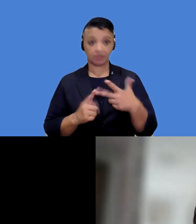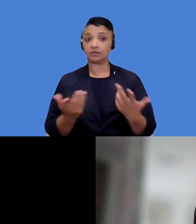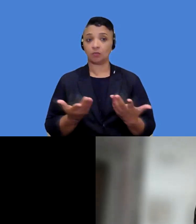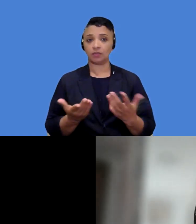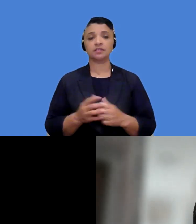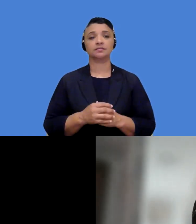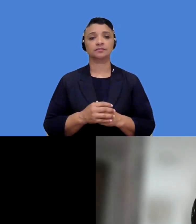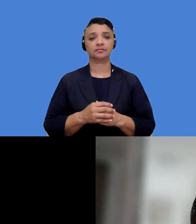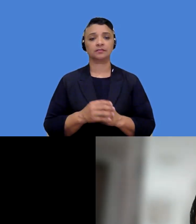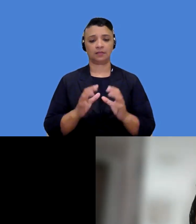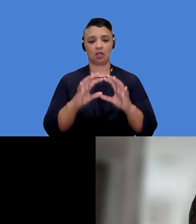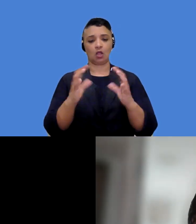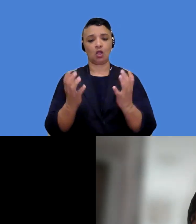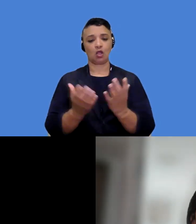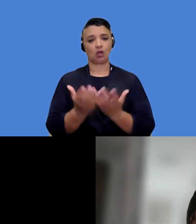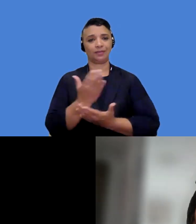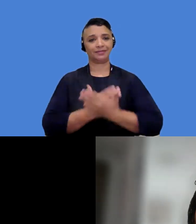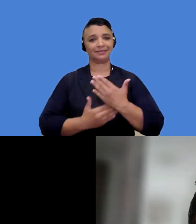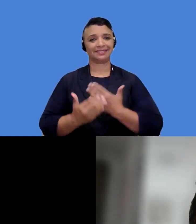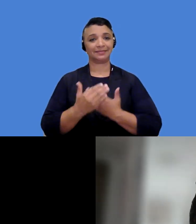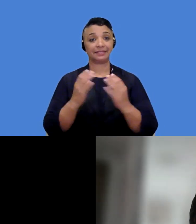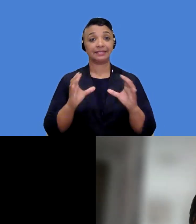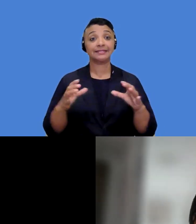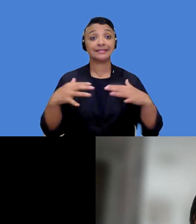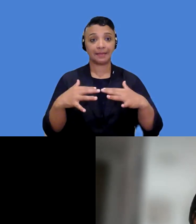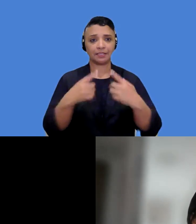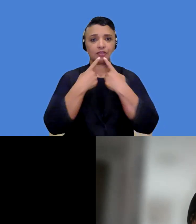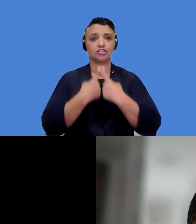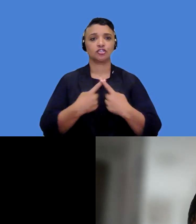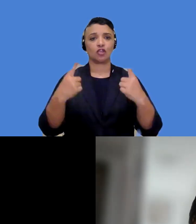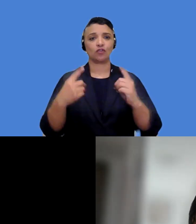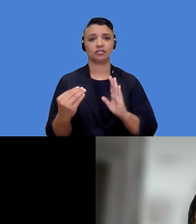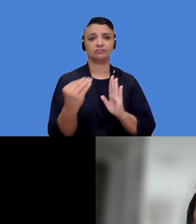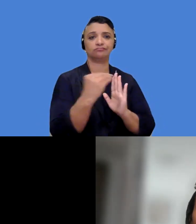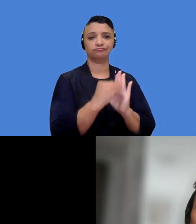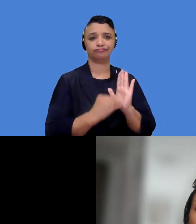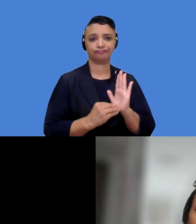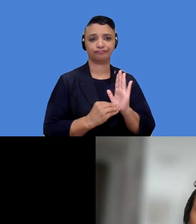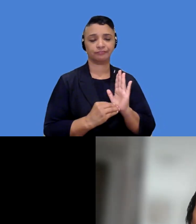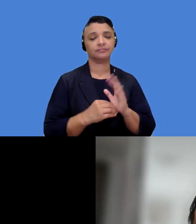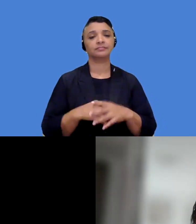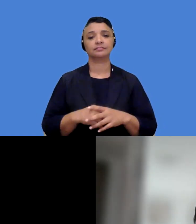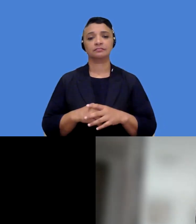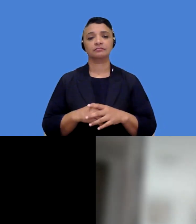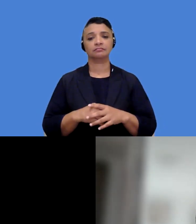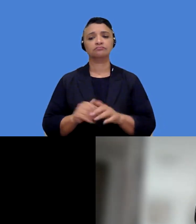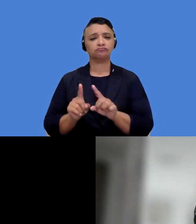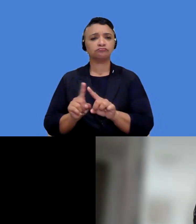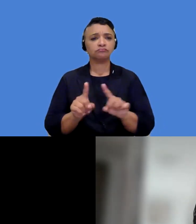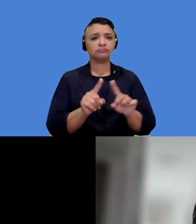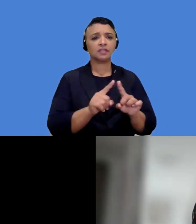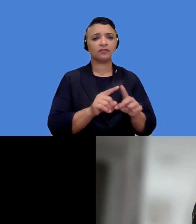Disability Summit Declaration. The declaration that's being worked on among the Global Disability